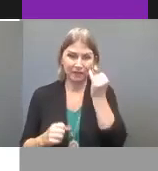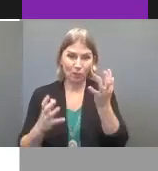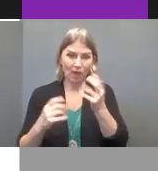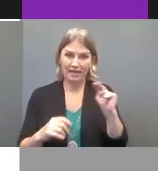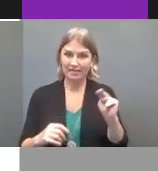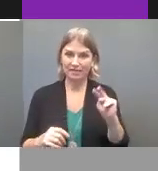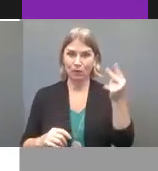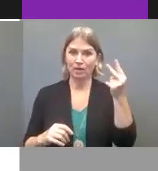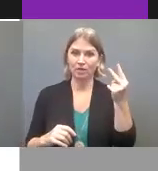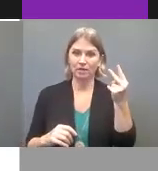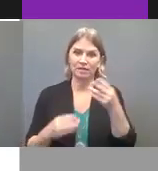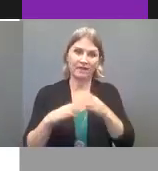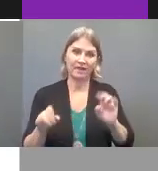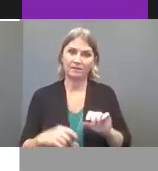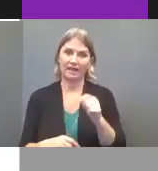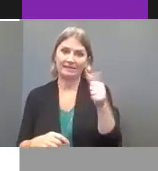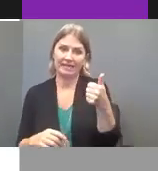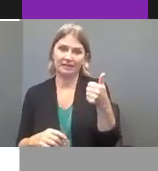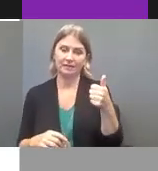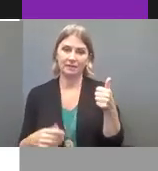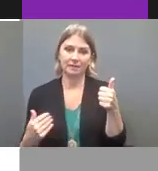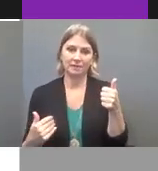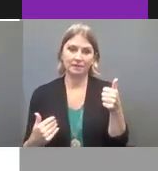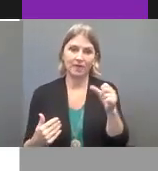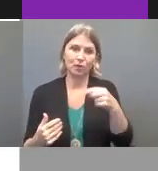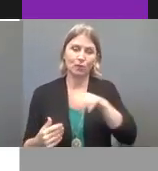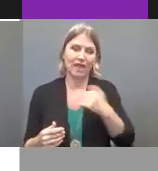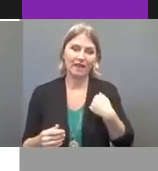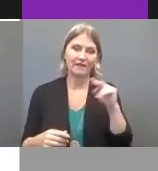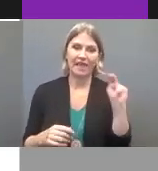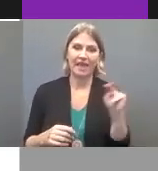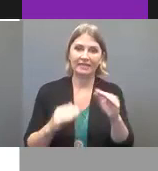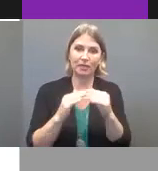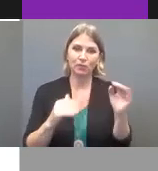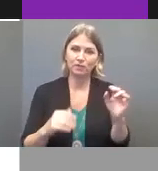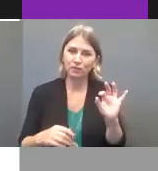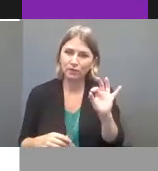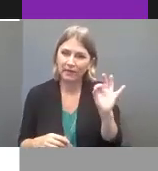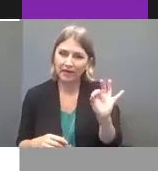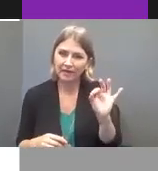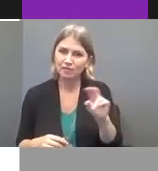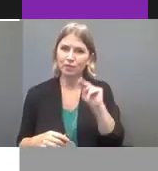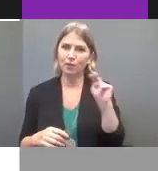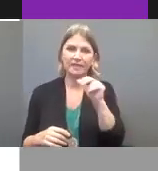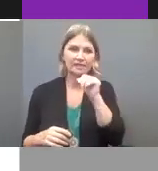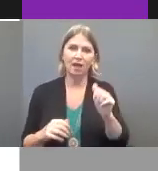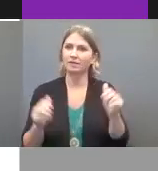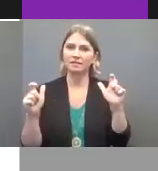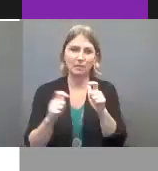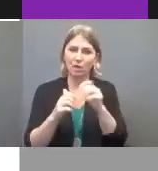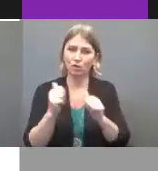is 81 divided by 10, we have 8.1. And we have n equals to 9, so at that point, n is not smaller than